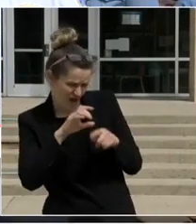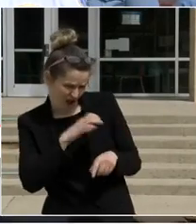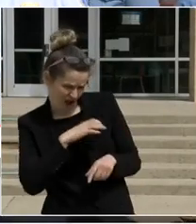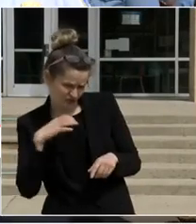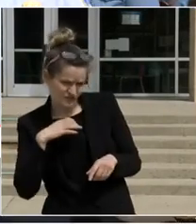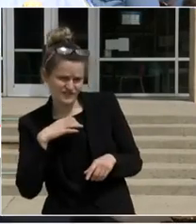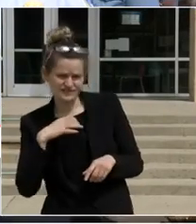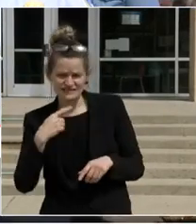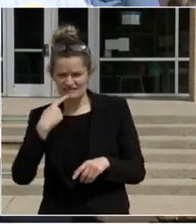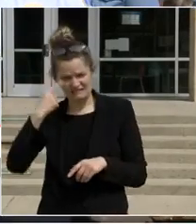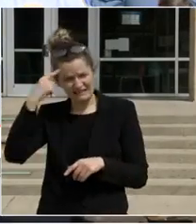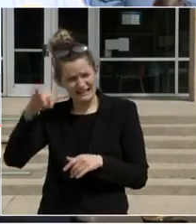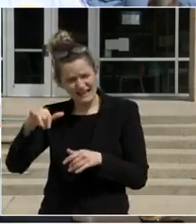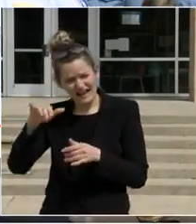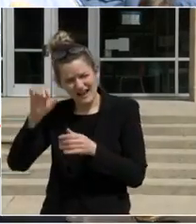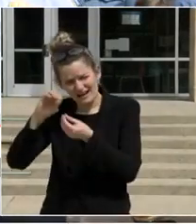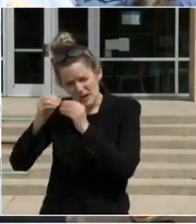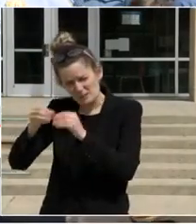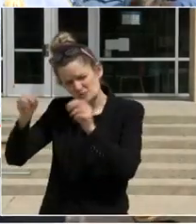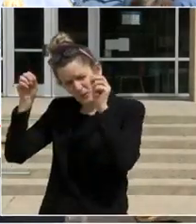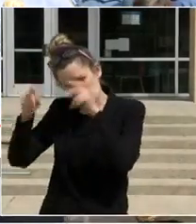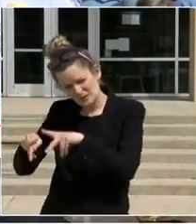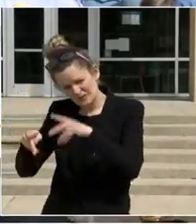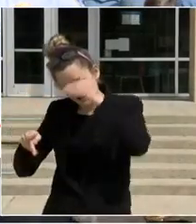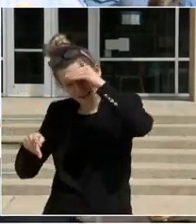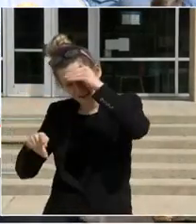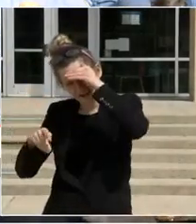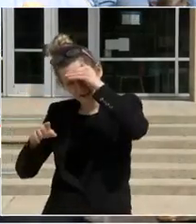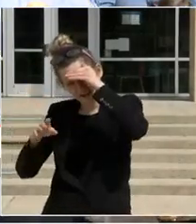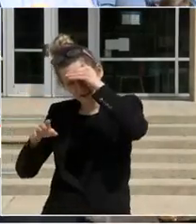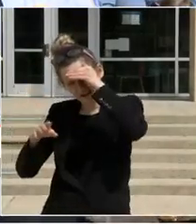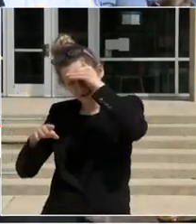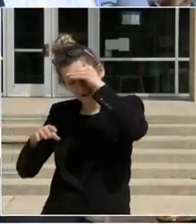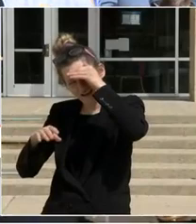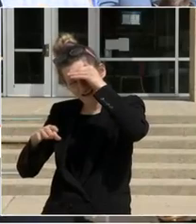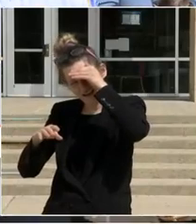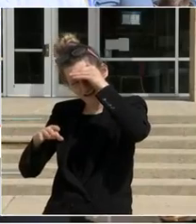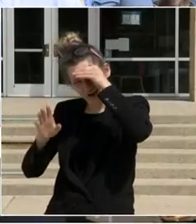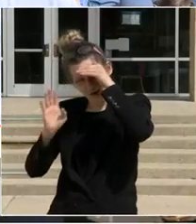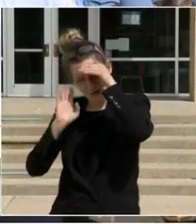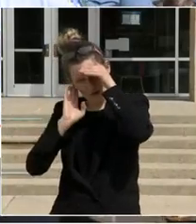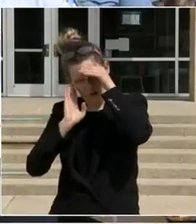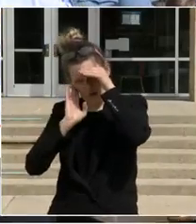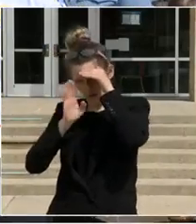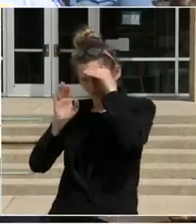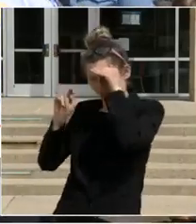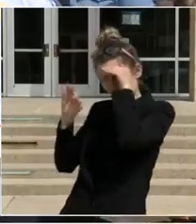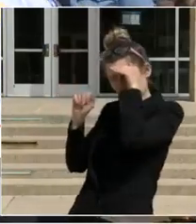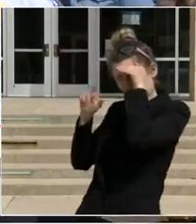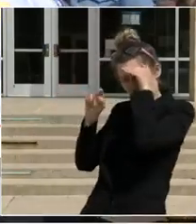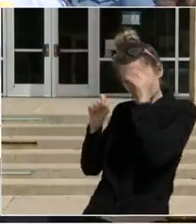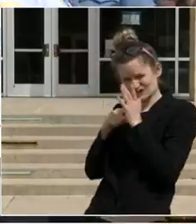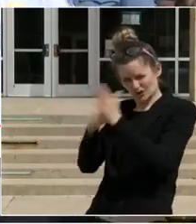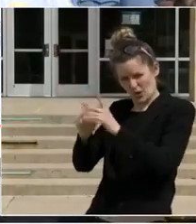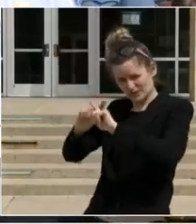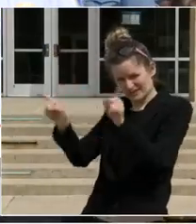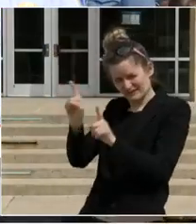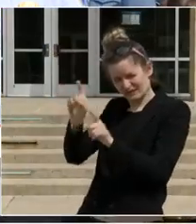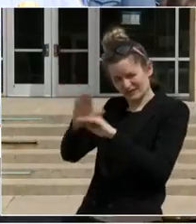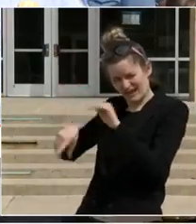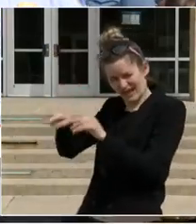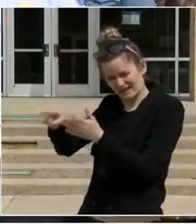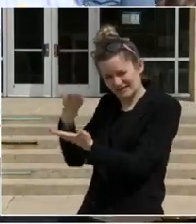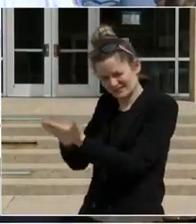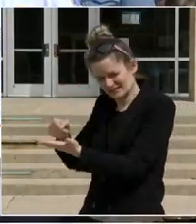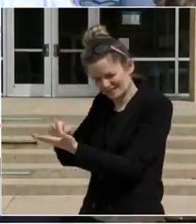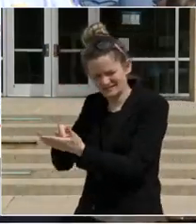matter. You're going to tell them that the facts just prove the opposite? Well, I'm going to tell their residents to talk to them like they